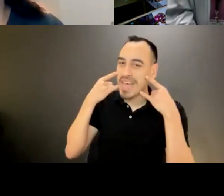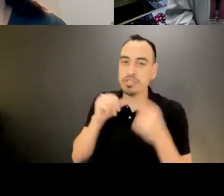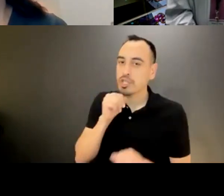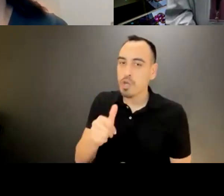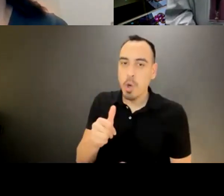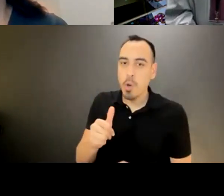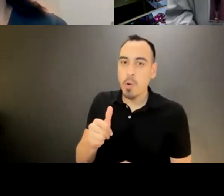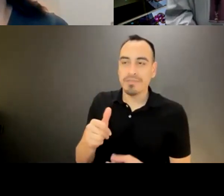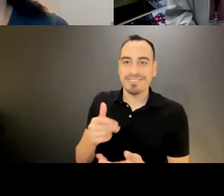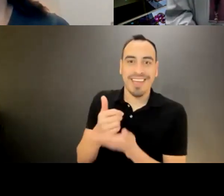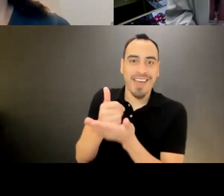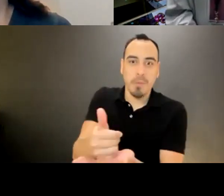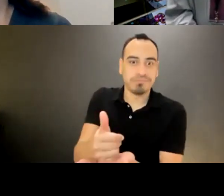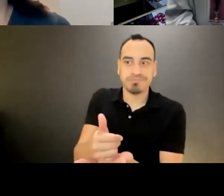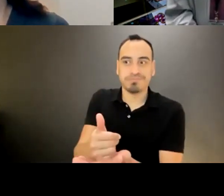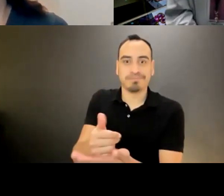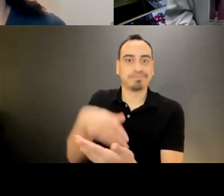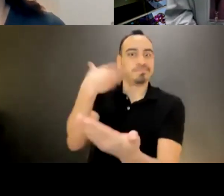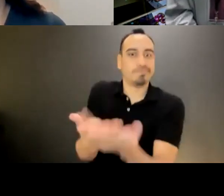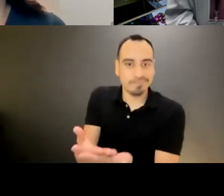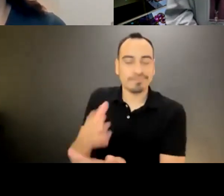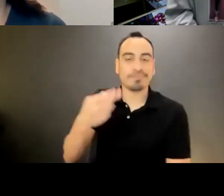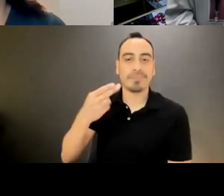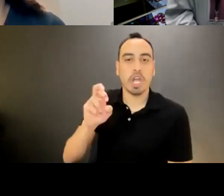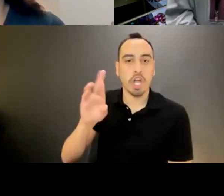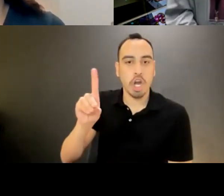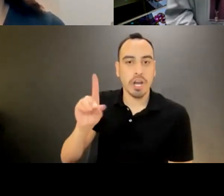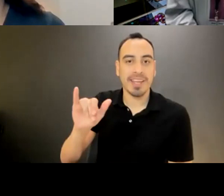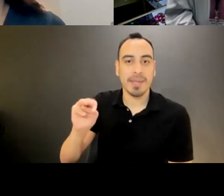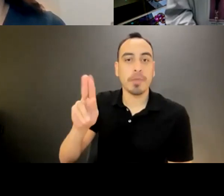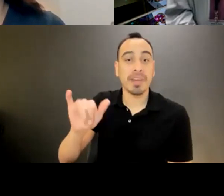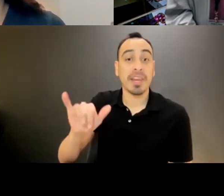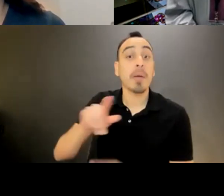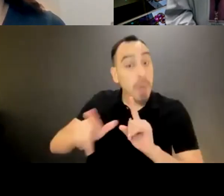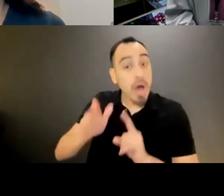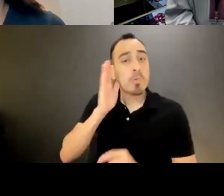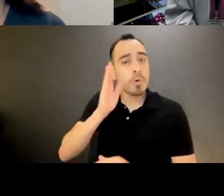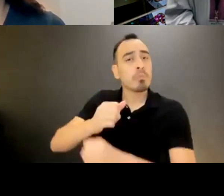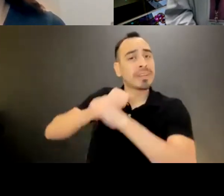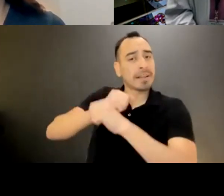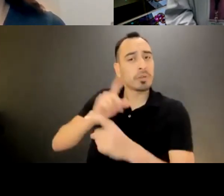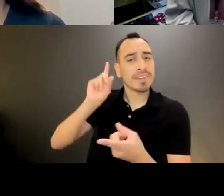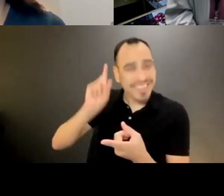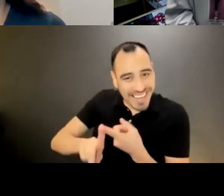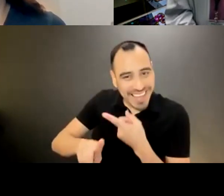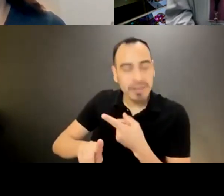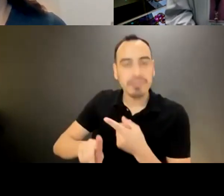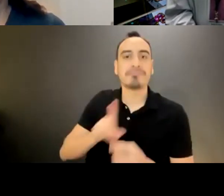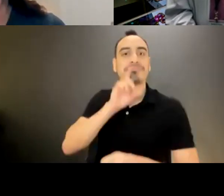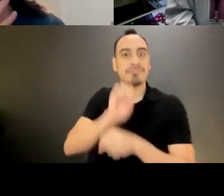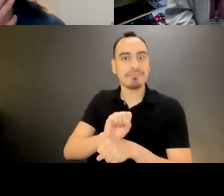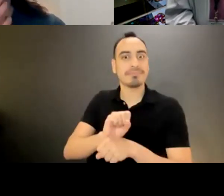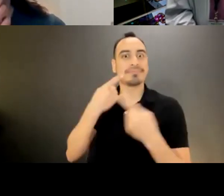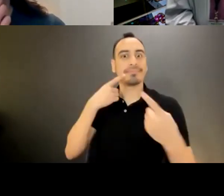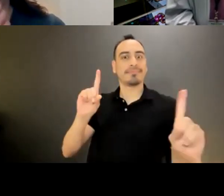they protect you until you get herd immunity. When herd immunity is present,